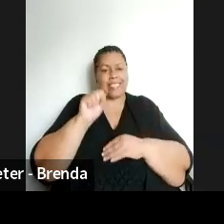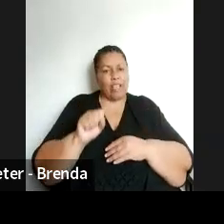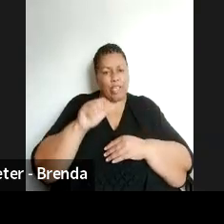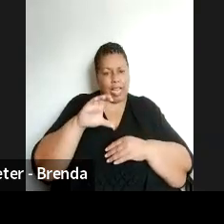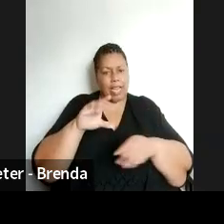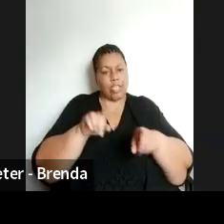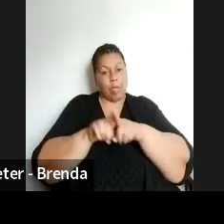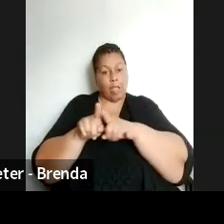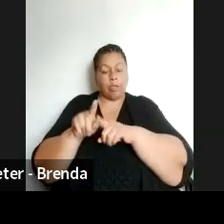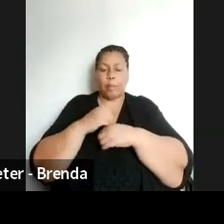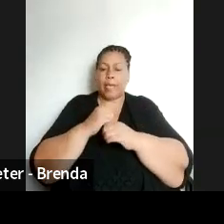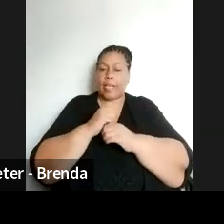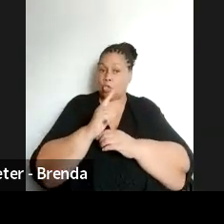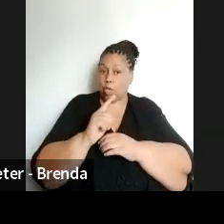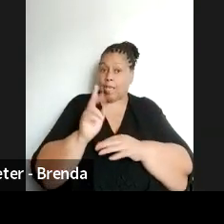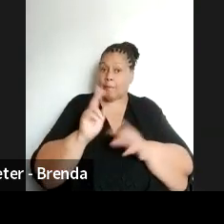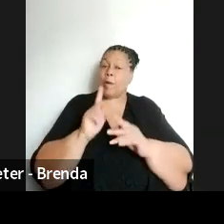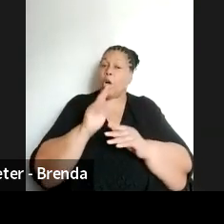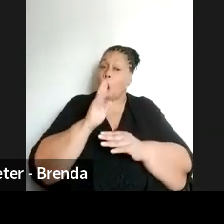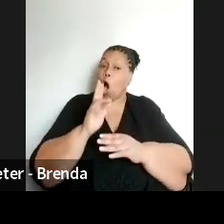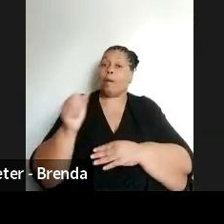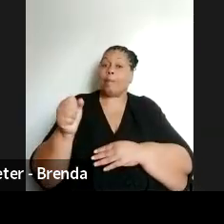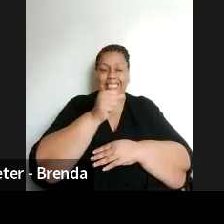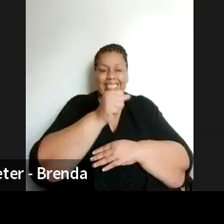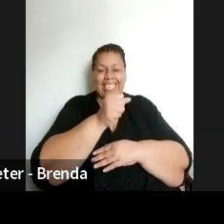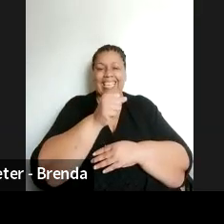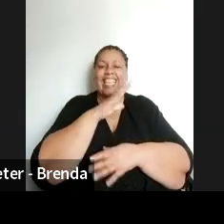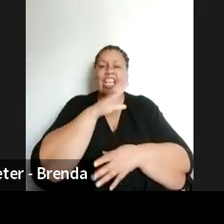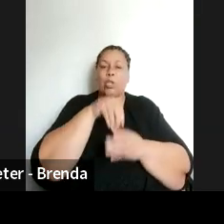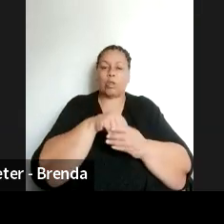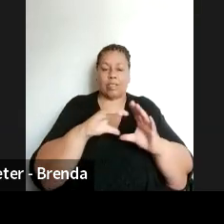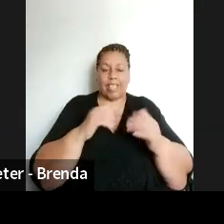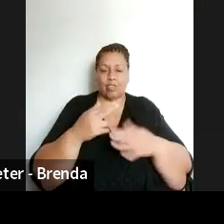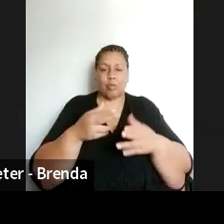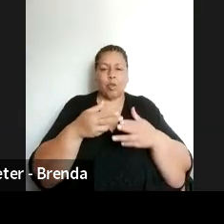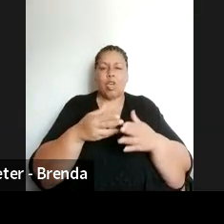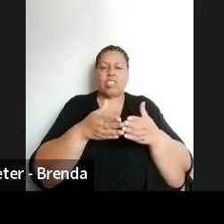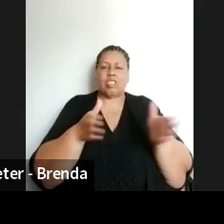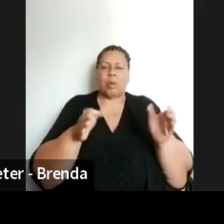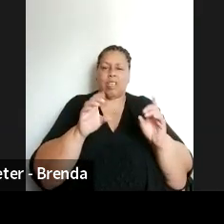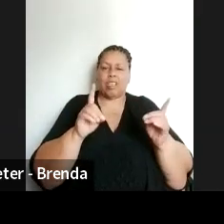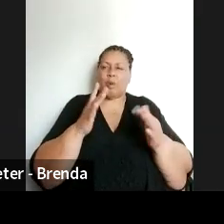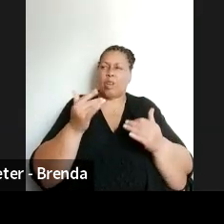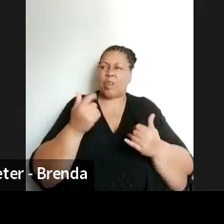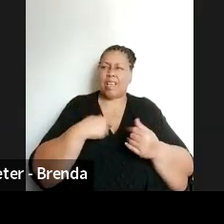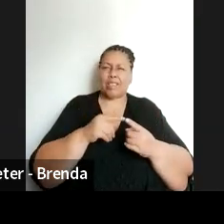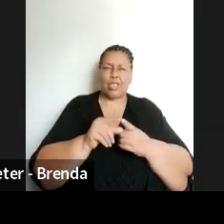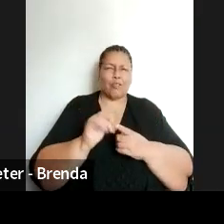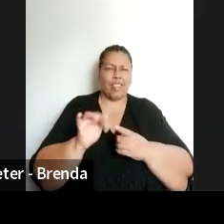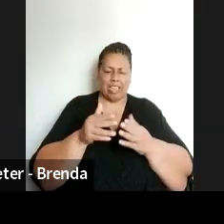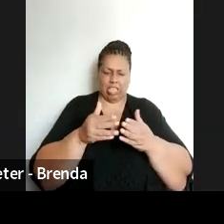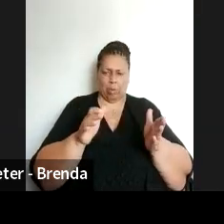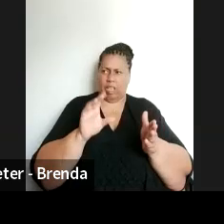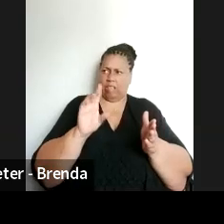people in inclusive classrooms, and we call it general ed classrooms, which why do we even have a term for that as well?